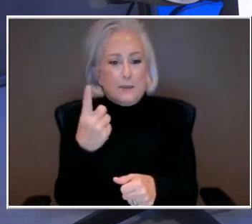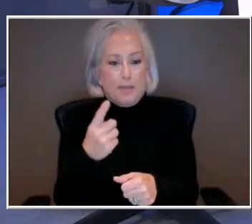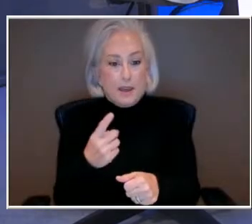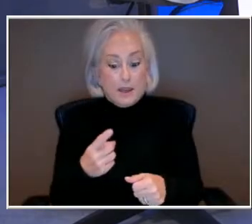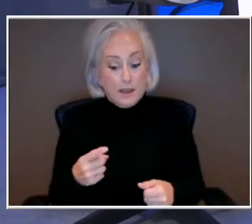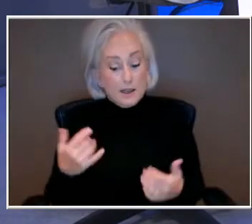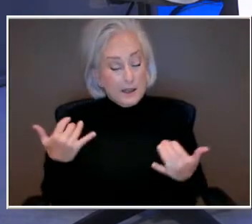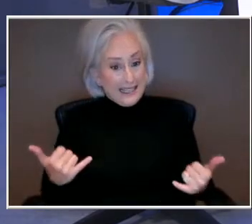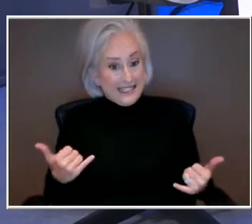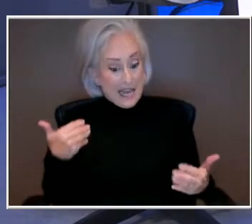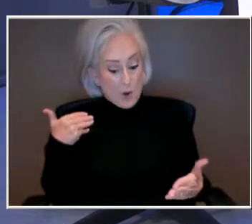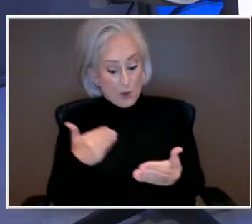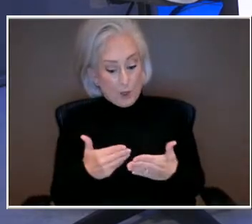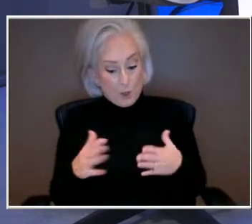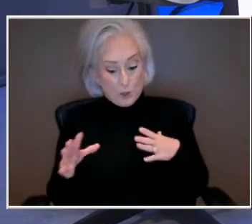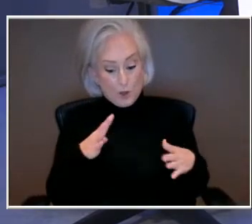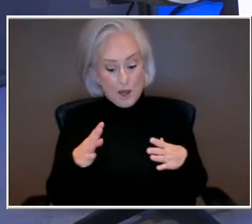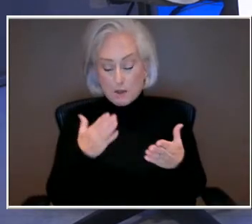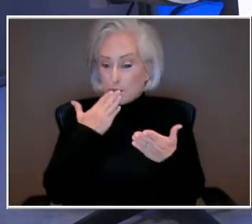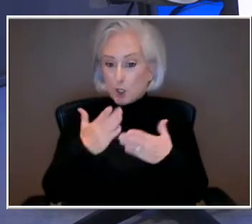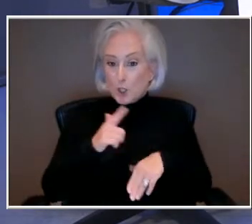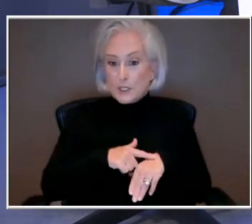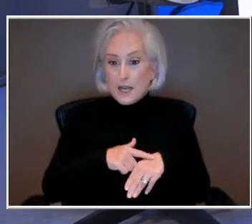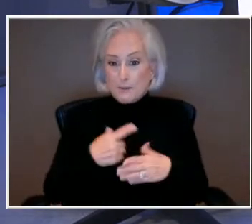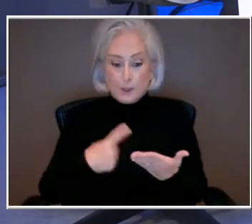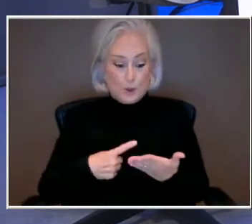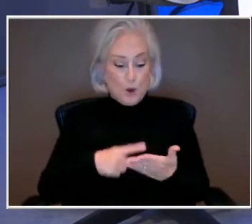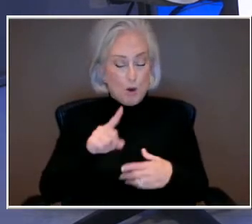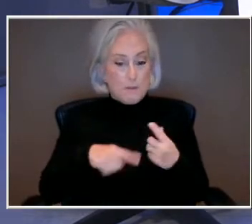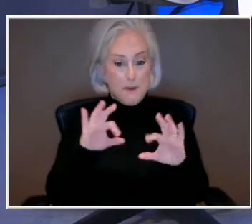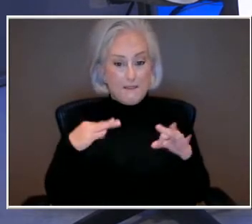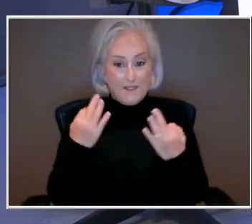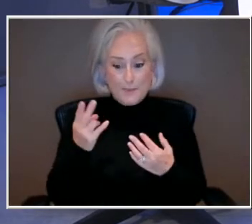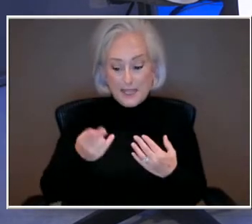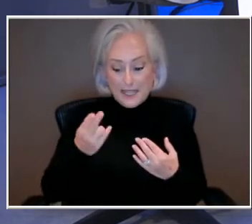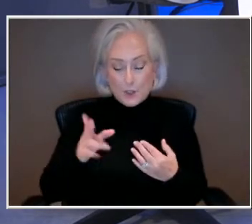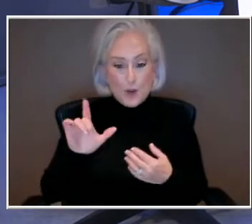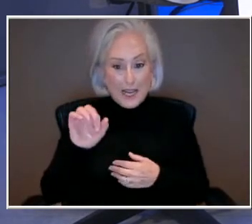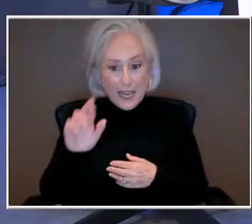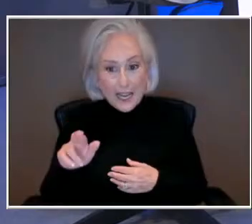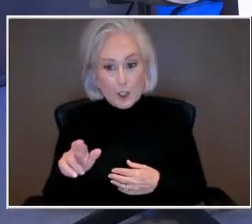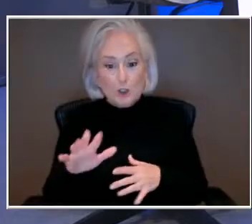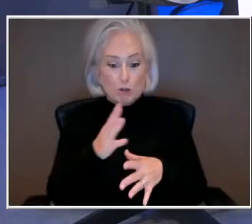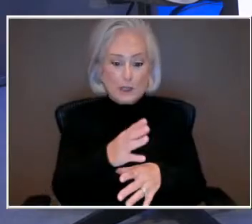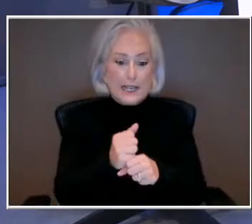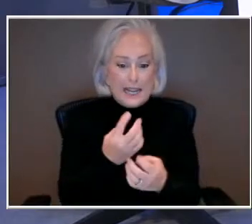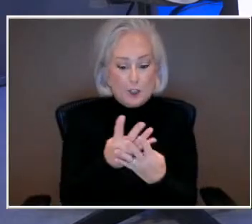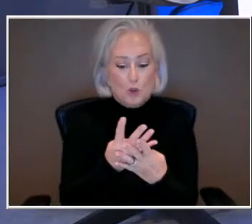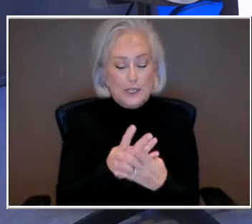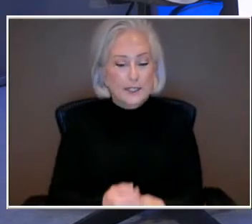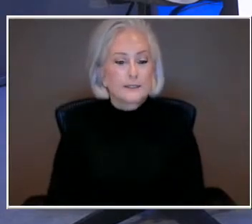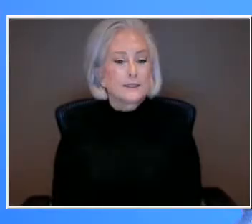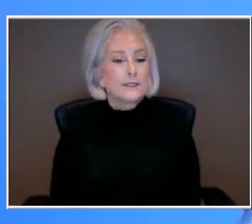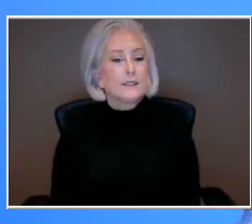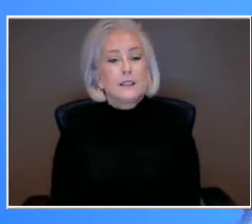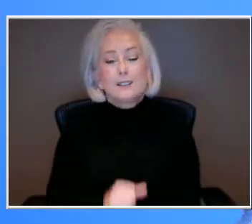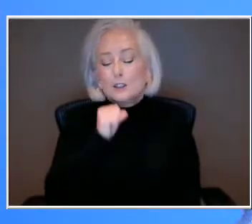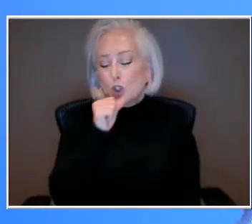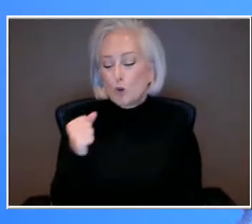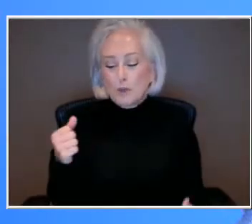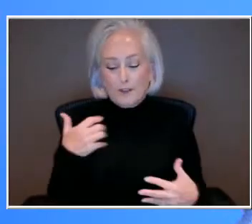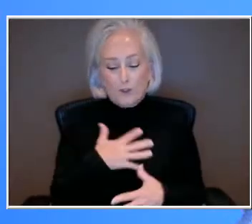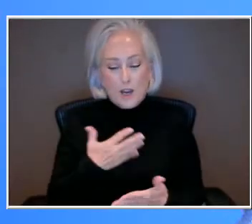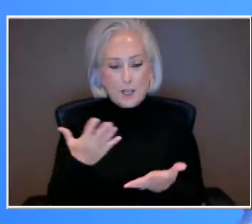a good time to talk to people about their family history of cancer and getting screened? Don't be scared to talk to your doctor, and know